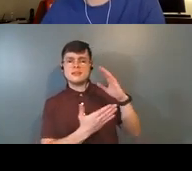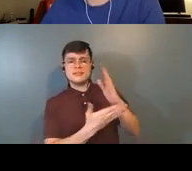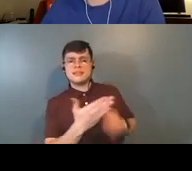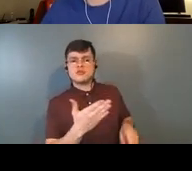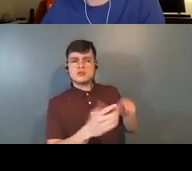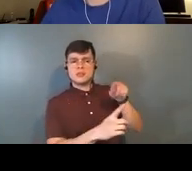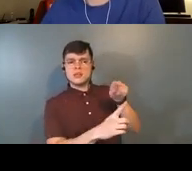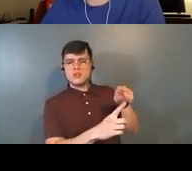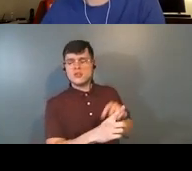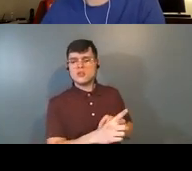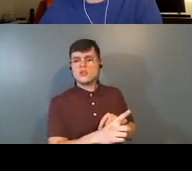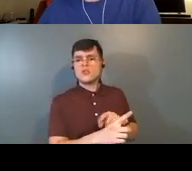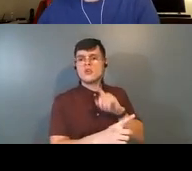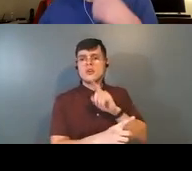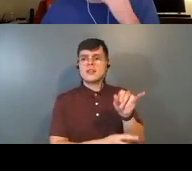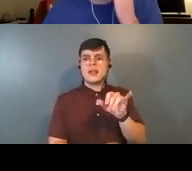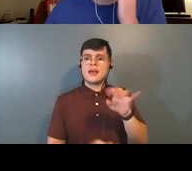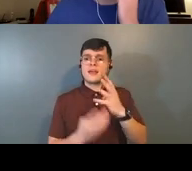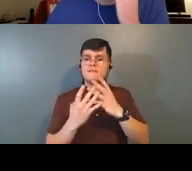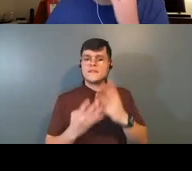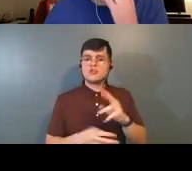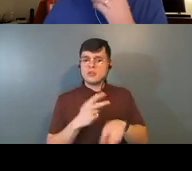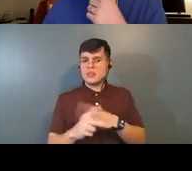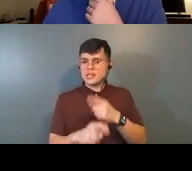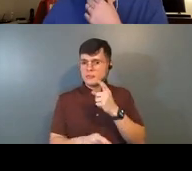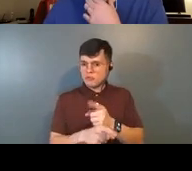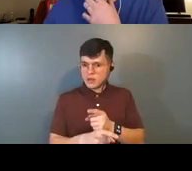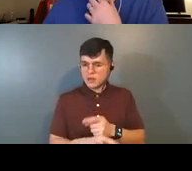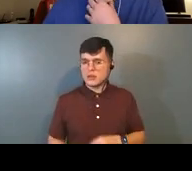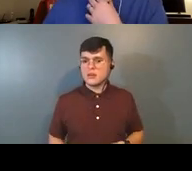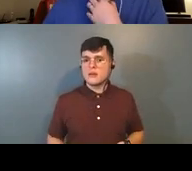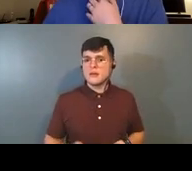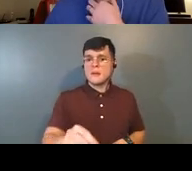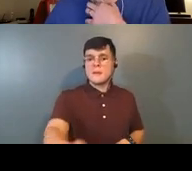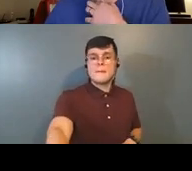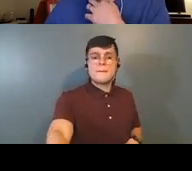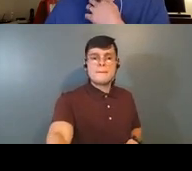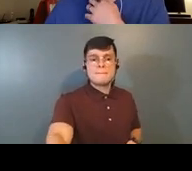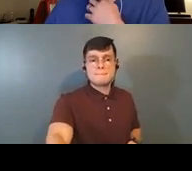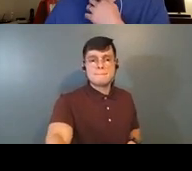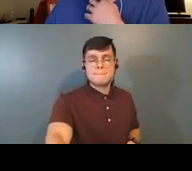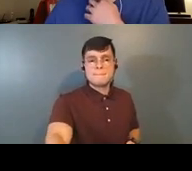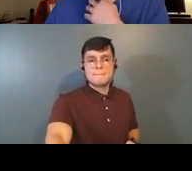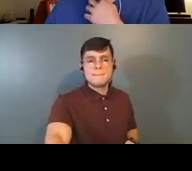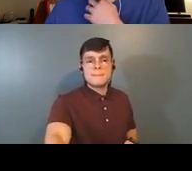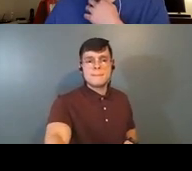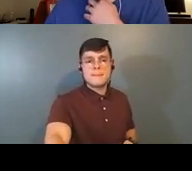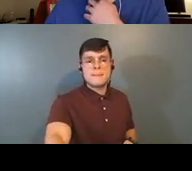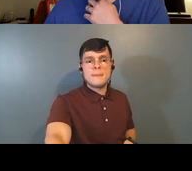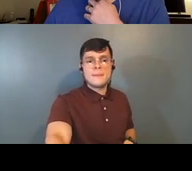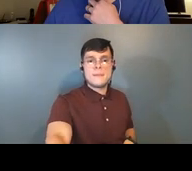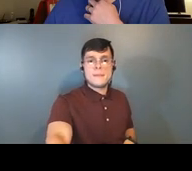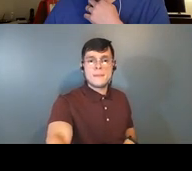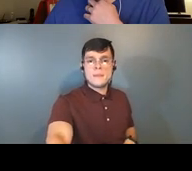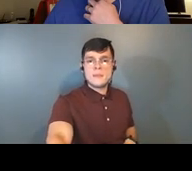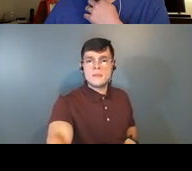like a filtering the type, right? Mm-hmm. So yes. there And then this next Link Chevrolet Colorado. If